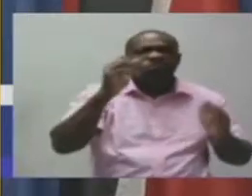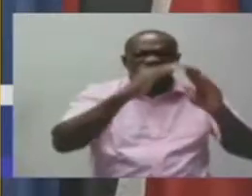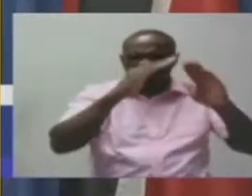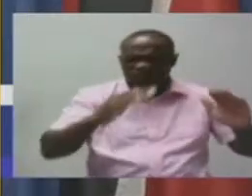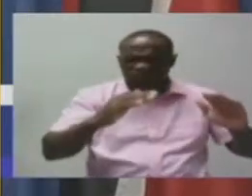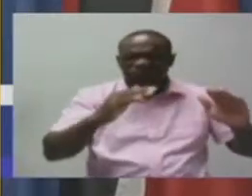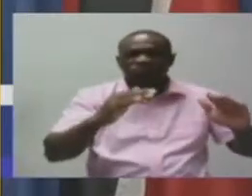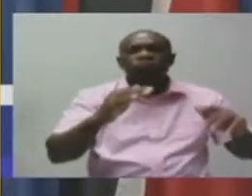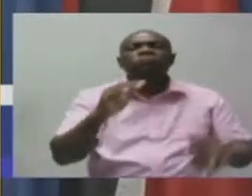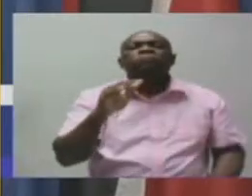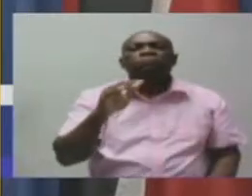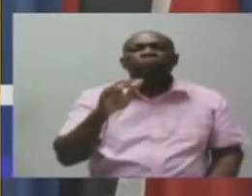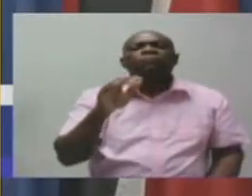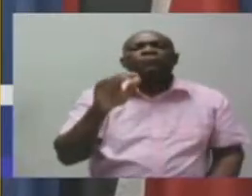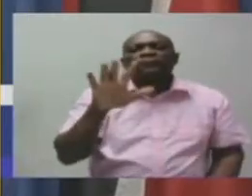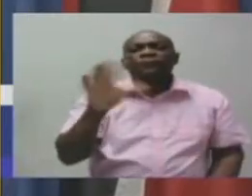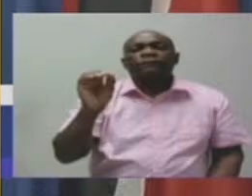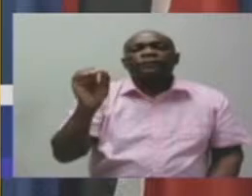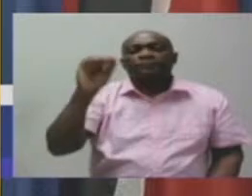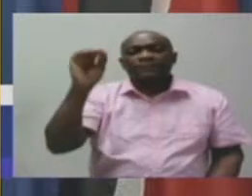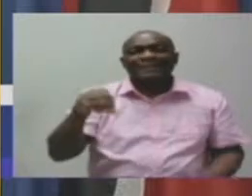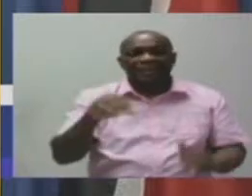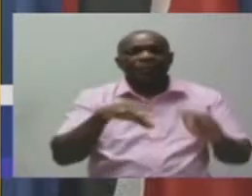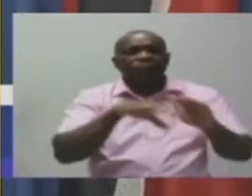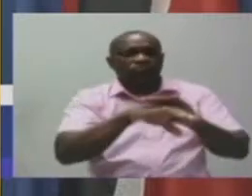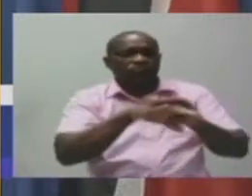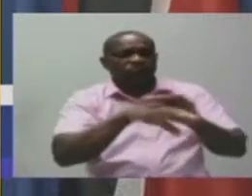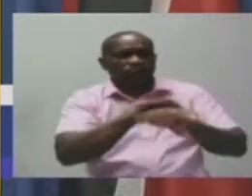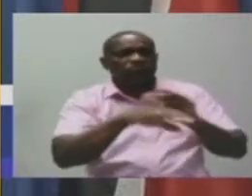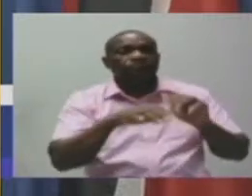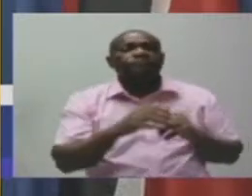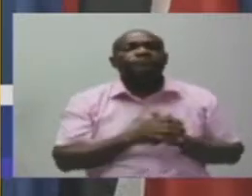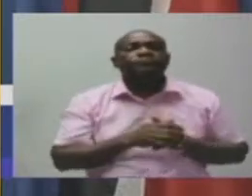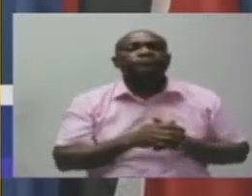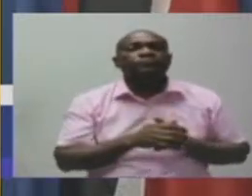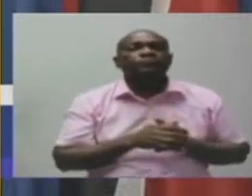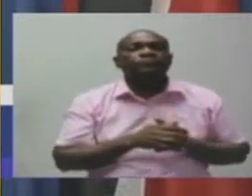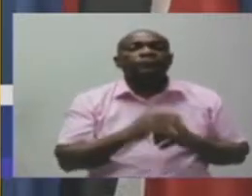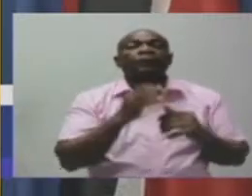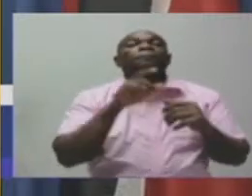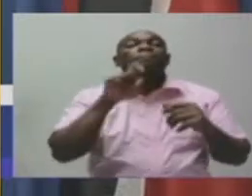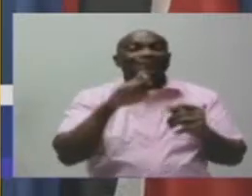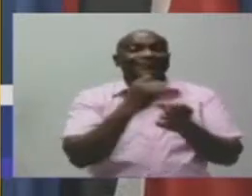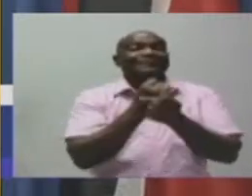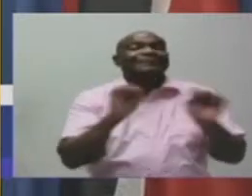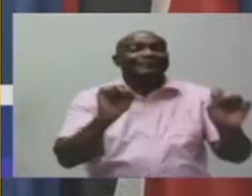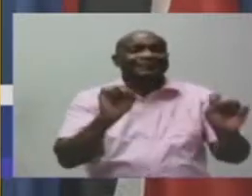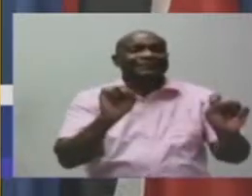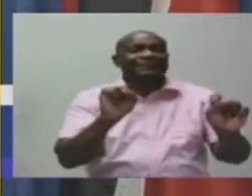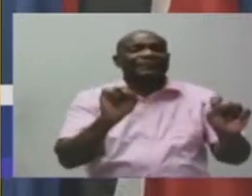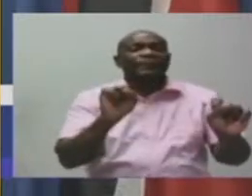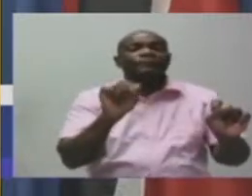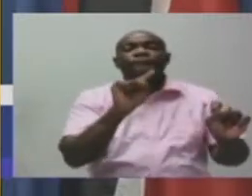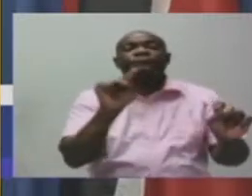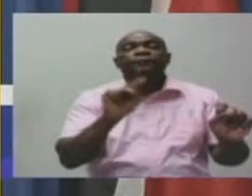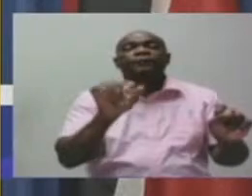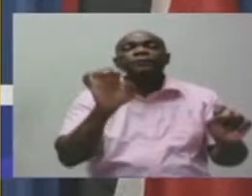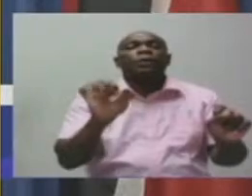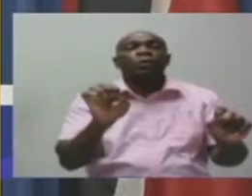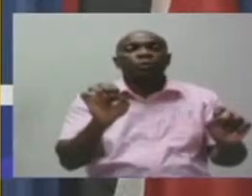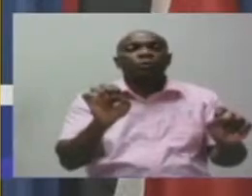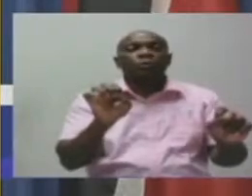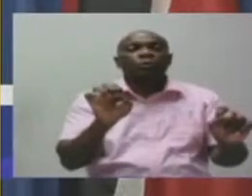And of course, this is for vaccinated, safe zone use. Public transport will remain at